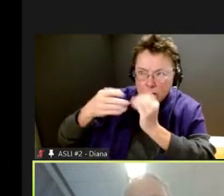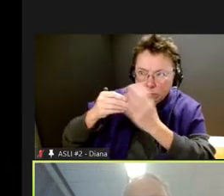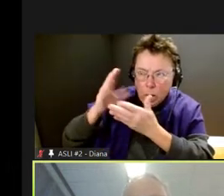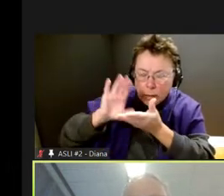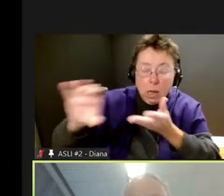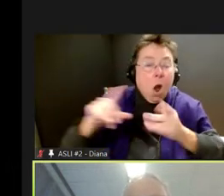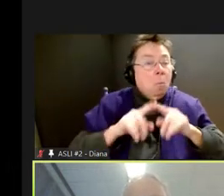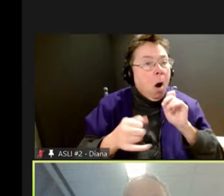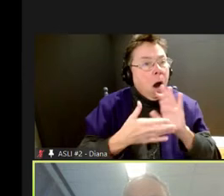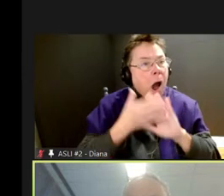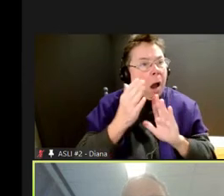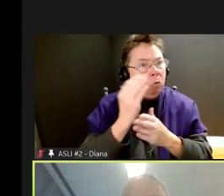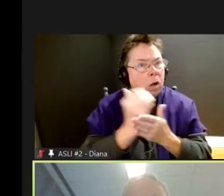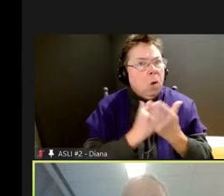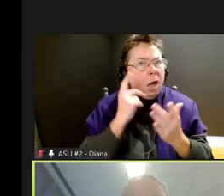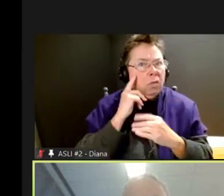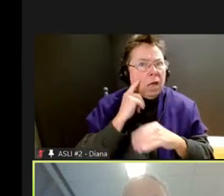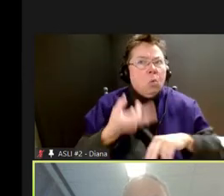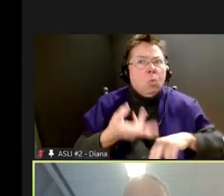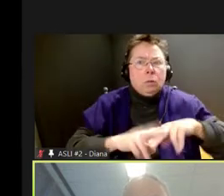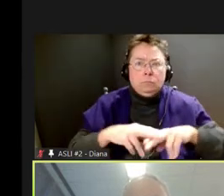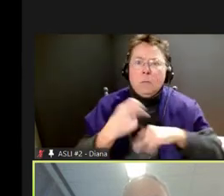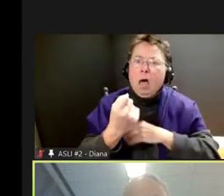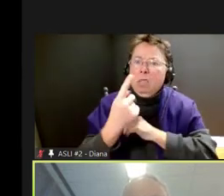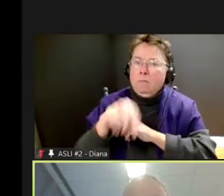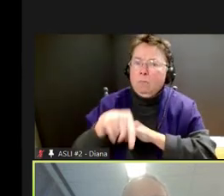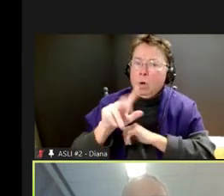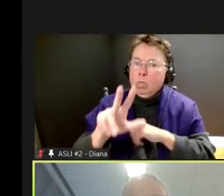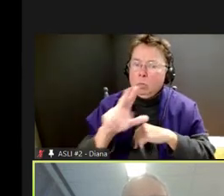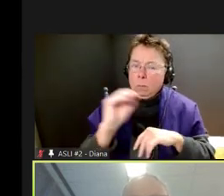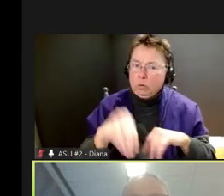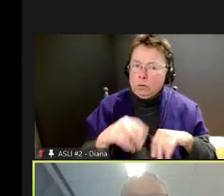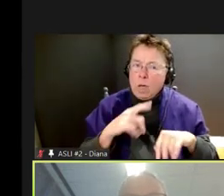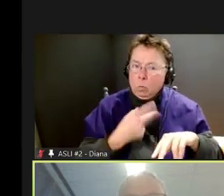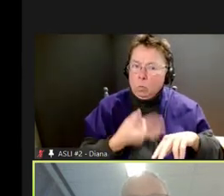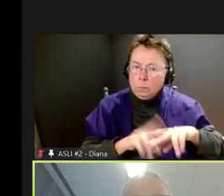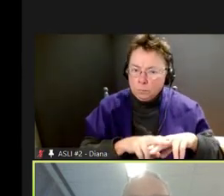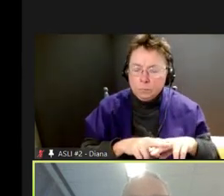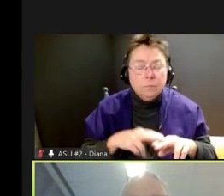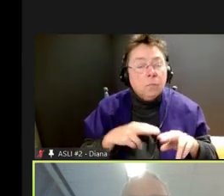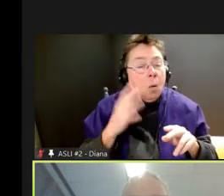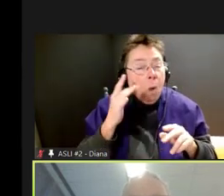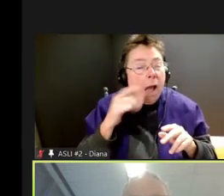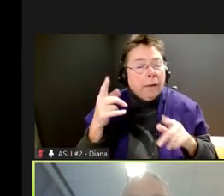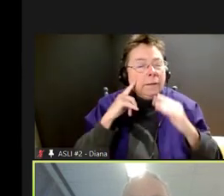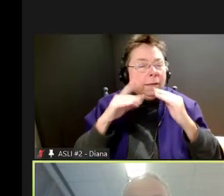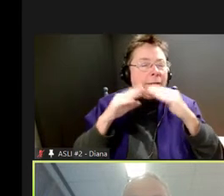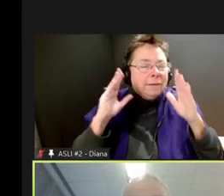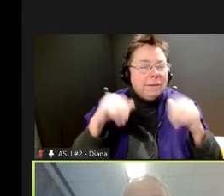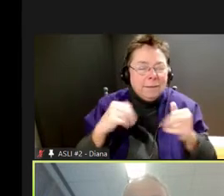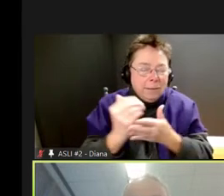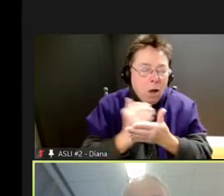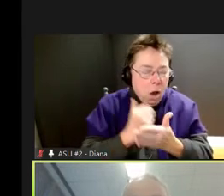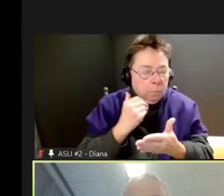by about 11.3% in 2023, driven by system generated